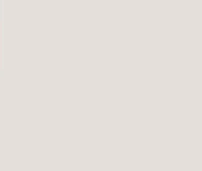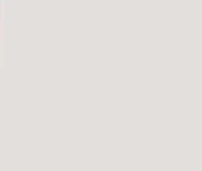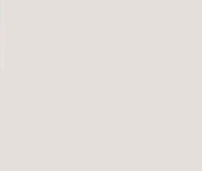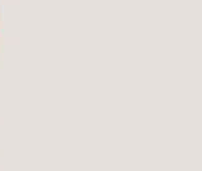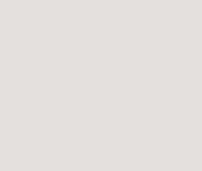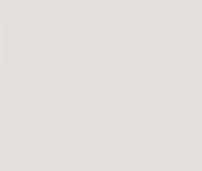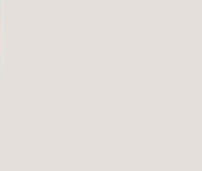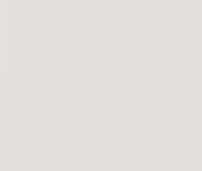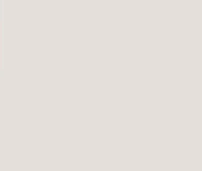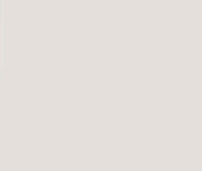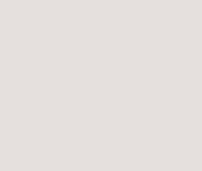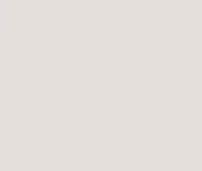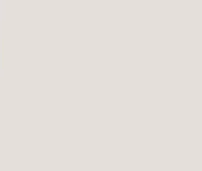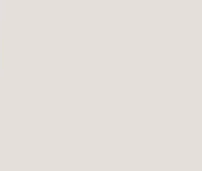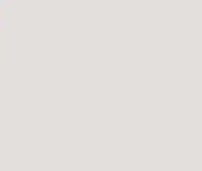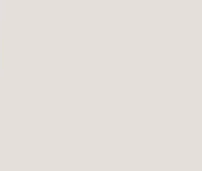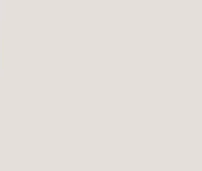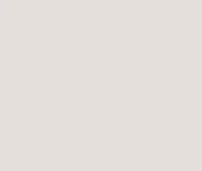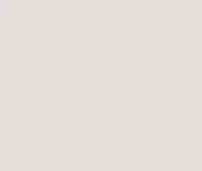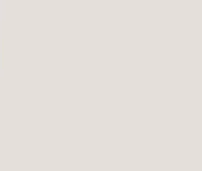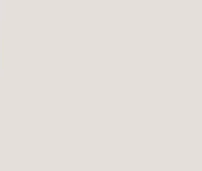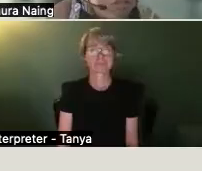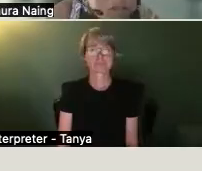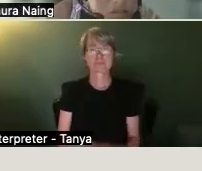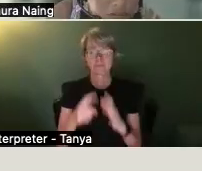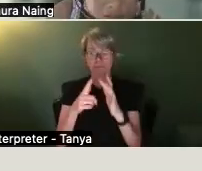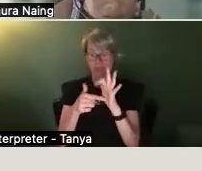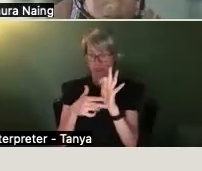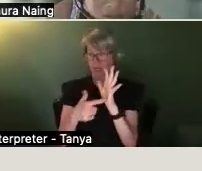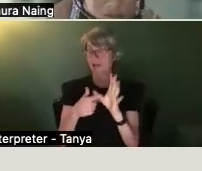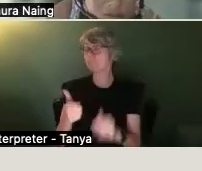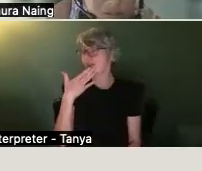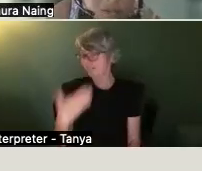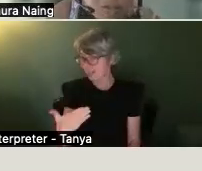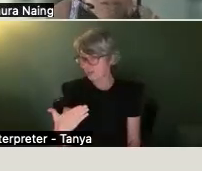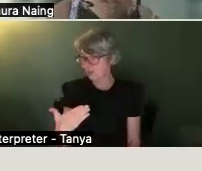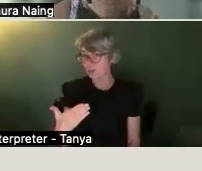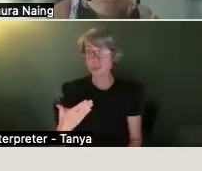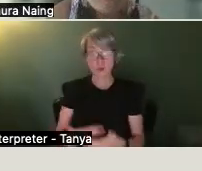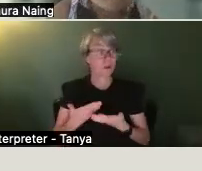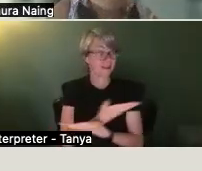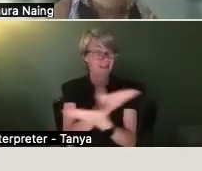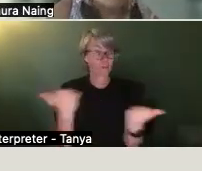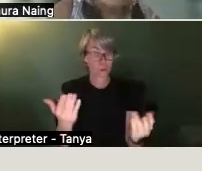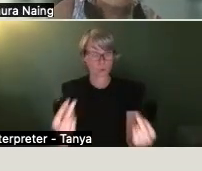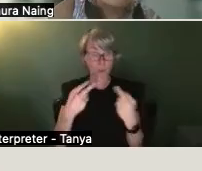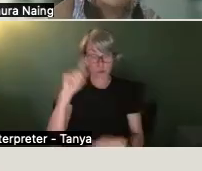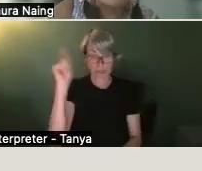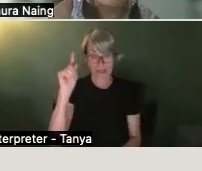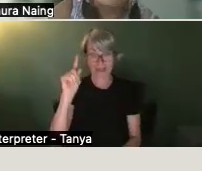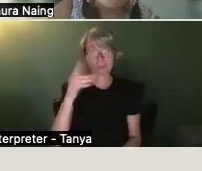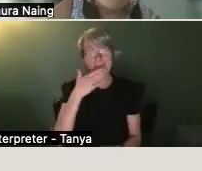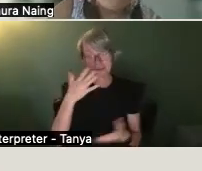you. I'd like to pass on to Jenna. For the next. Thank you. So just the next steps for everybody who's watching today, we